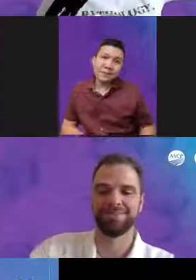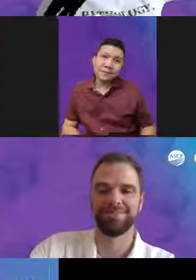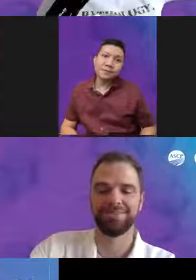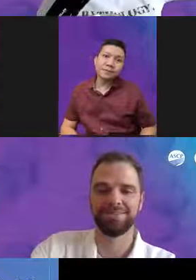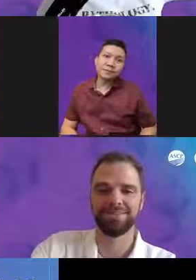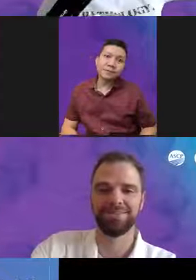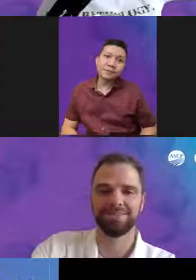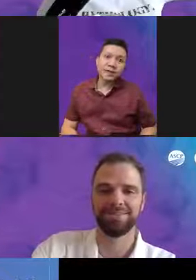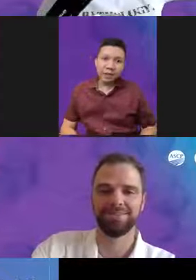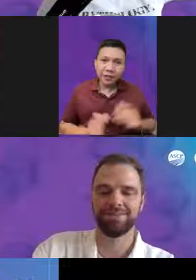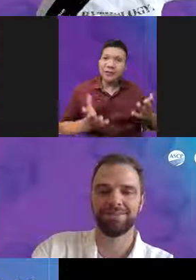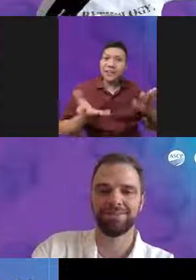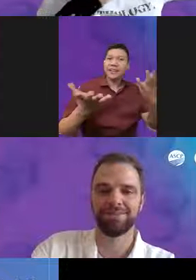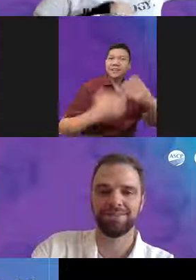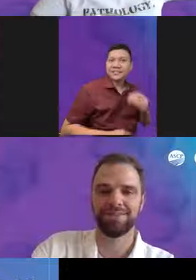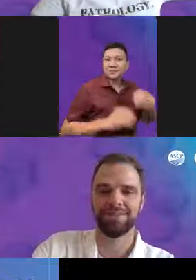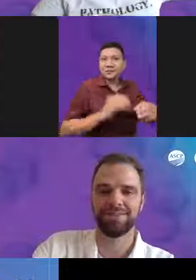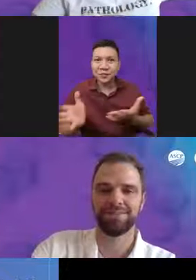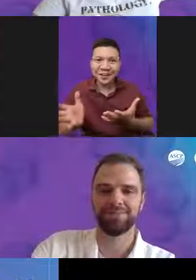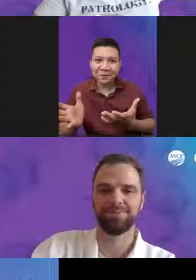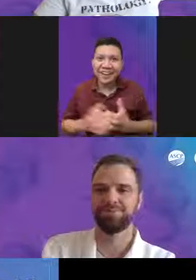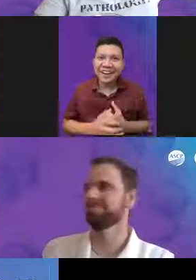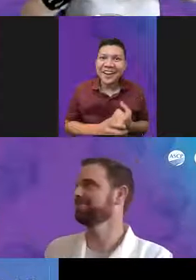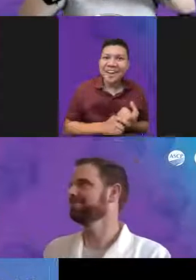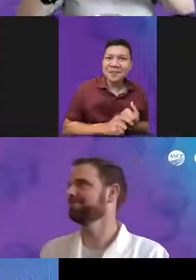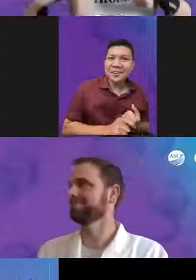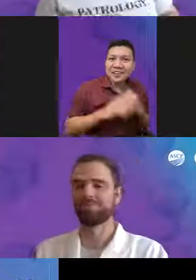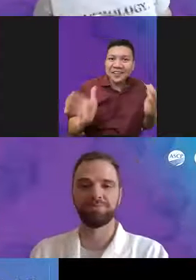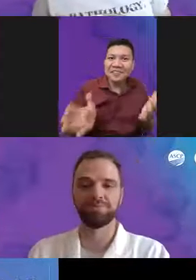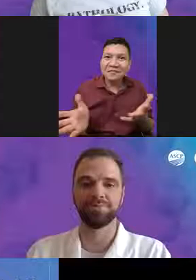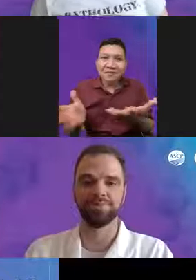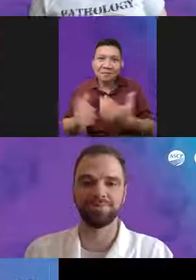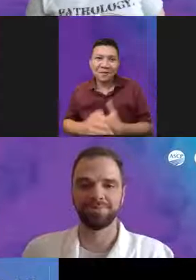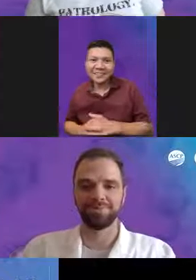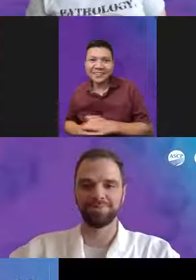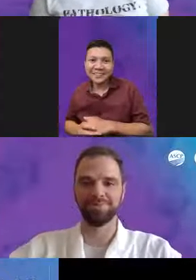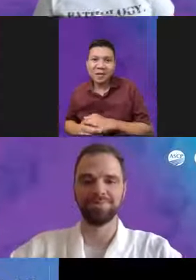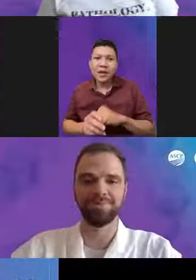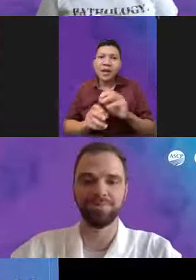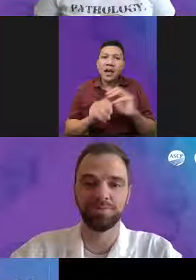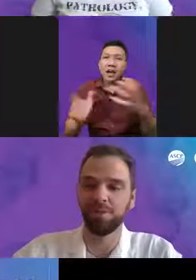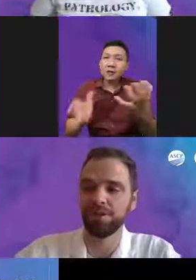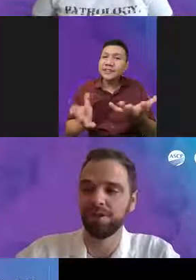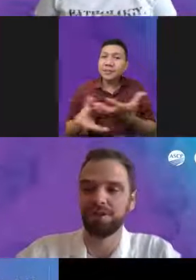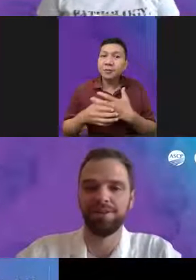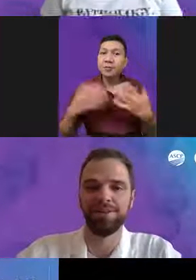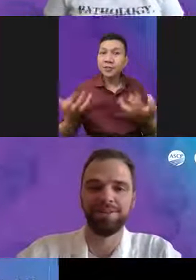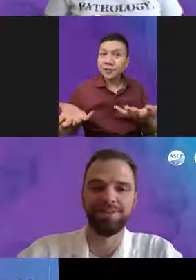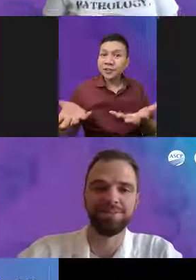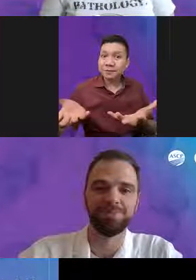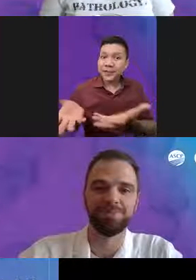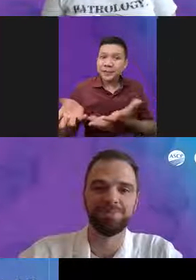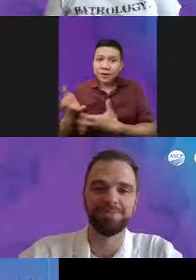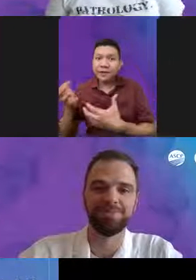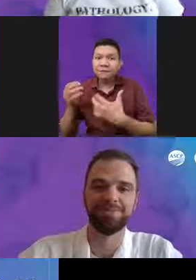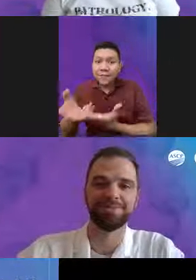in erythropoiesis, Carlo? That's good segue here. In erythropoiesis, how red cells are produced